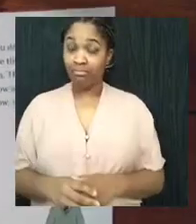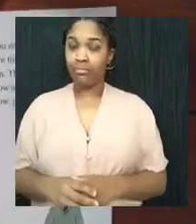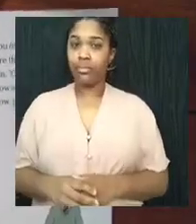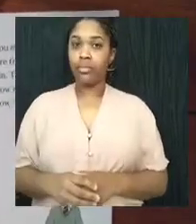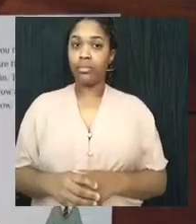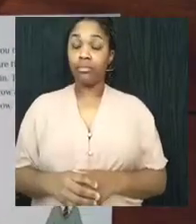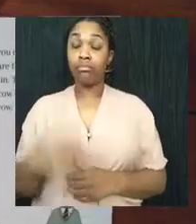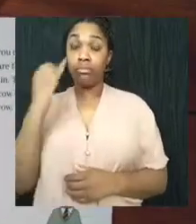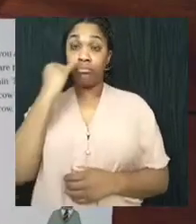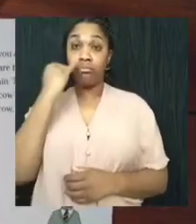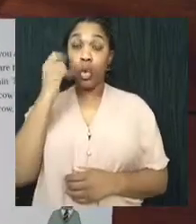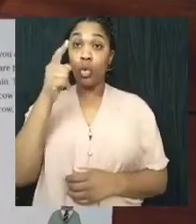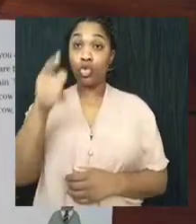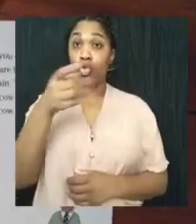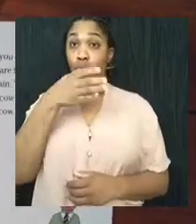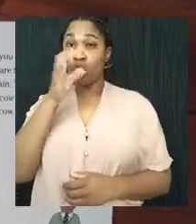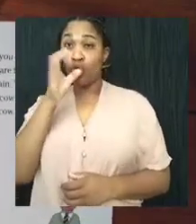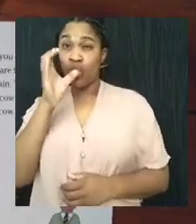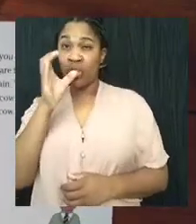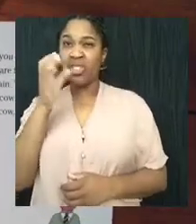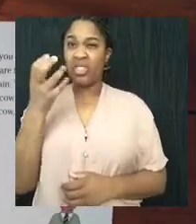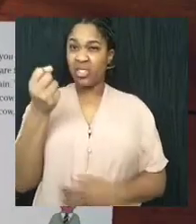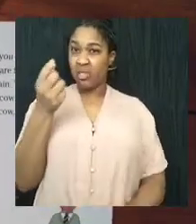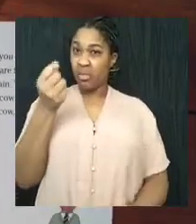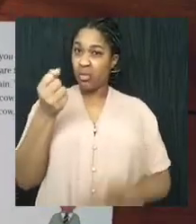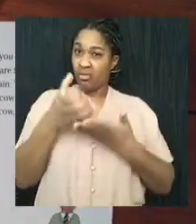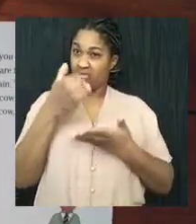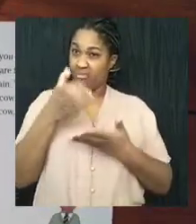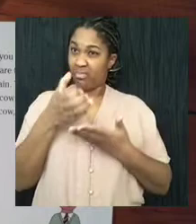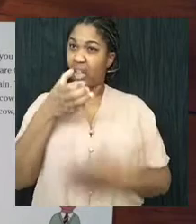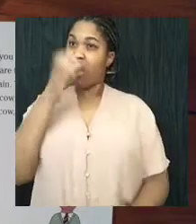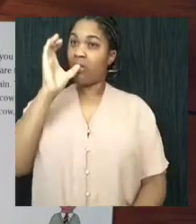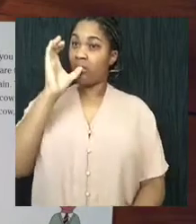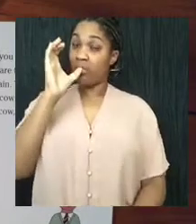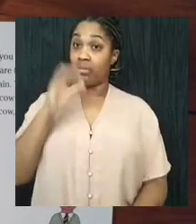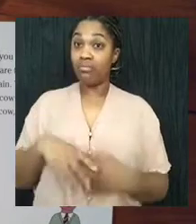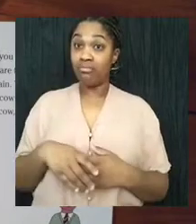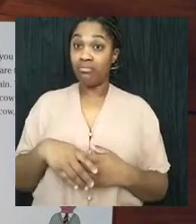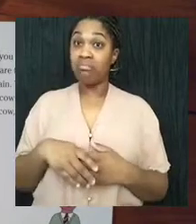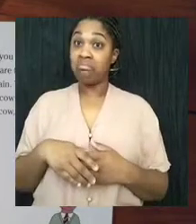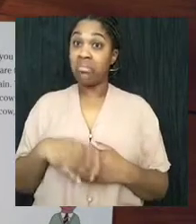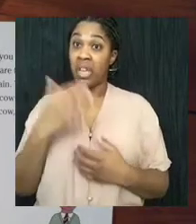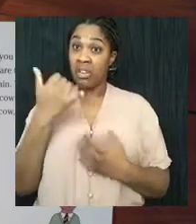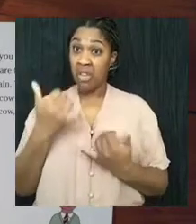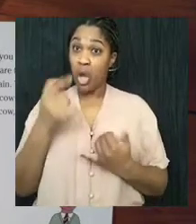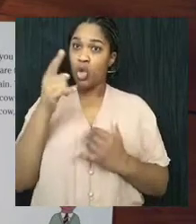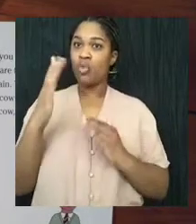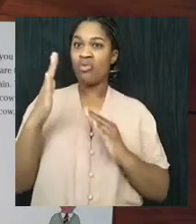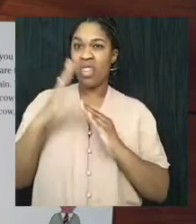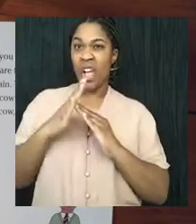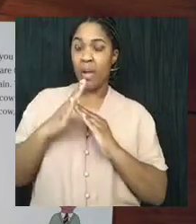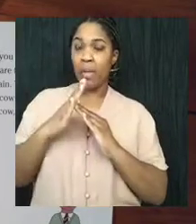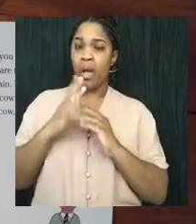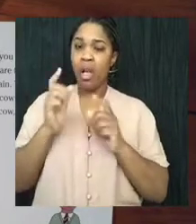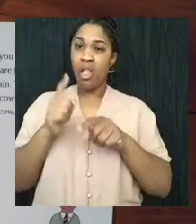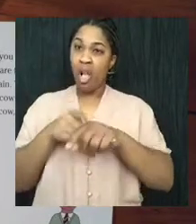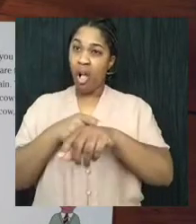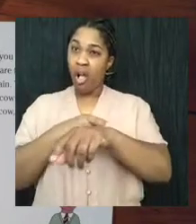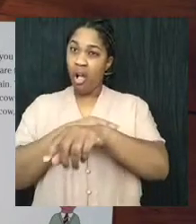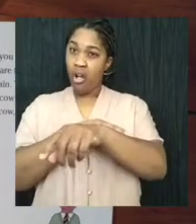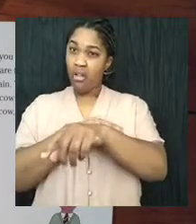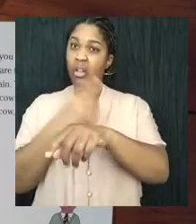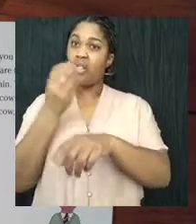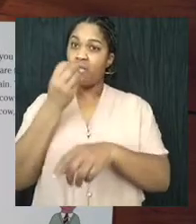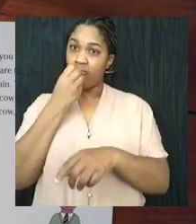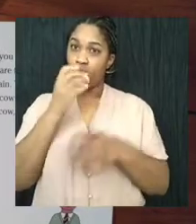Or suppose you drink a glass of milk. Now you are the top of a slightly longer food chain.